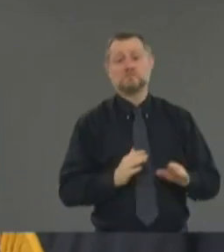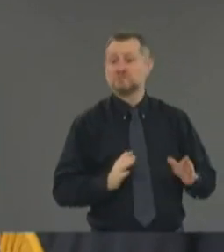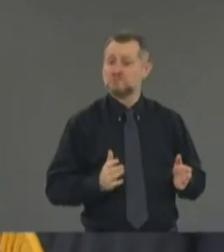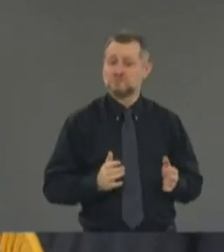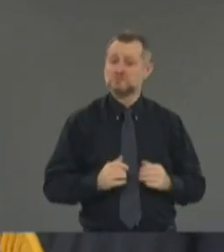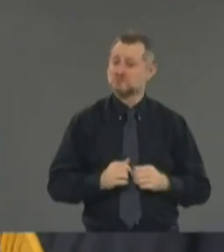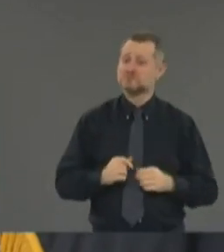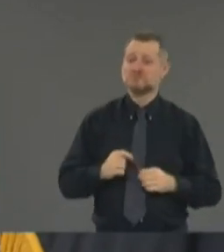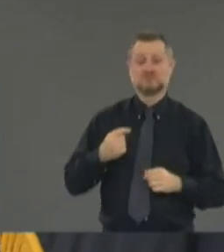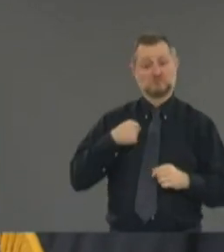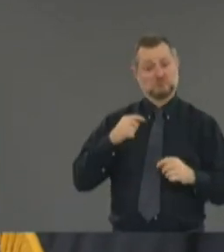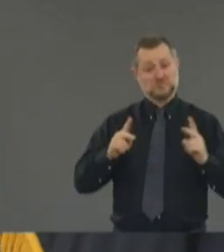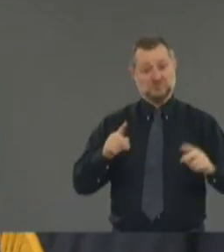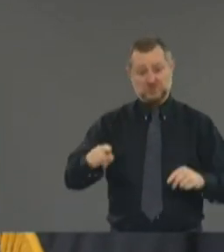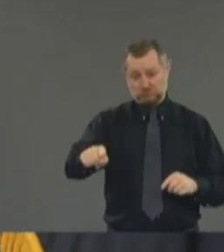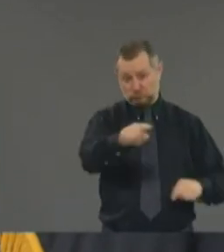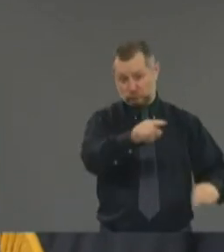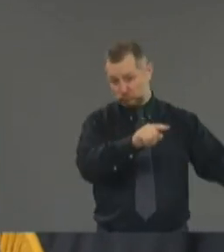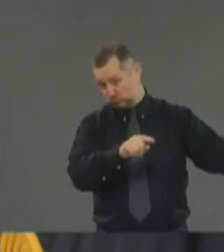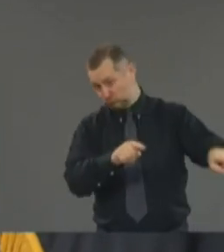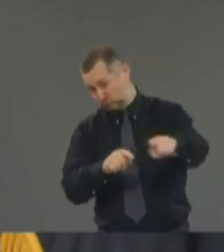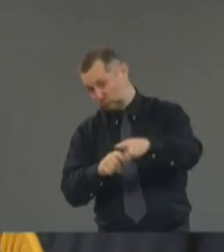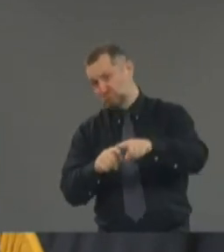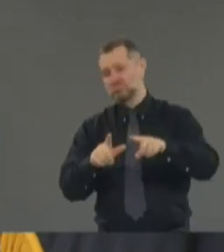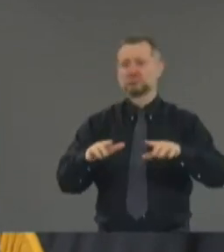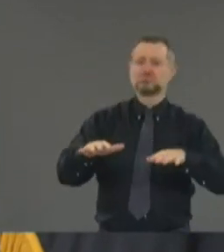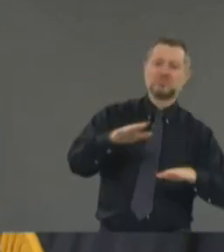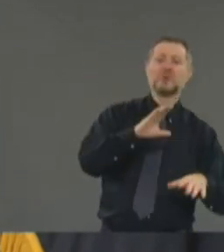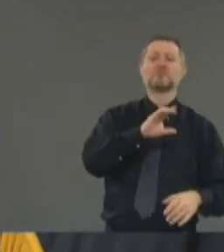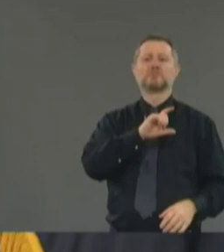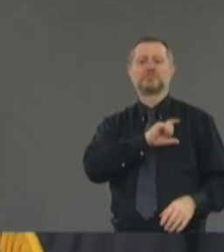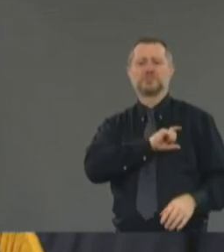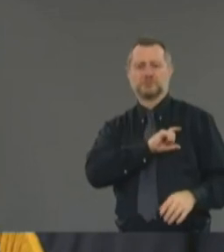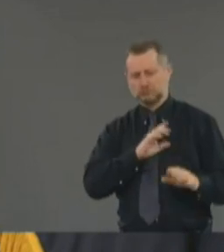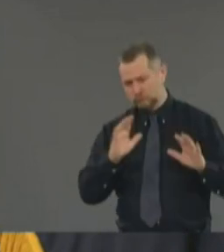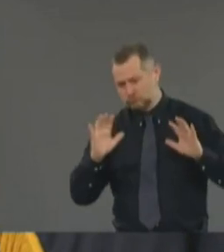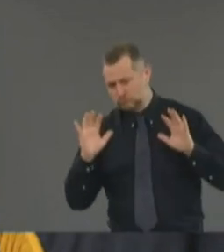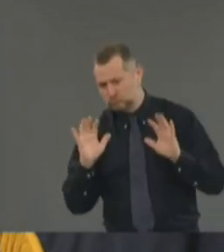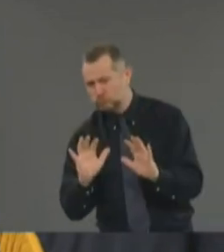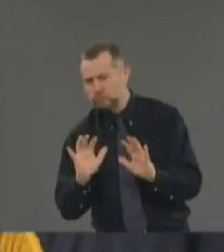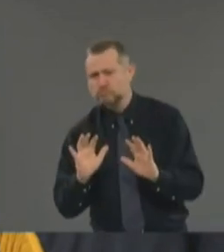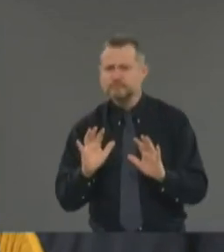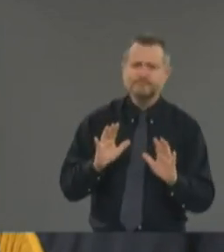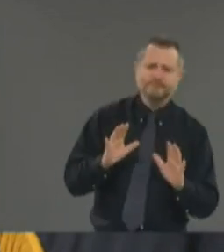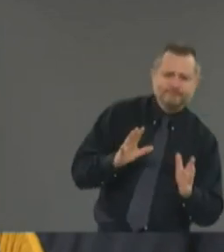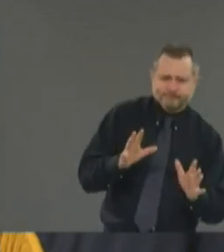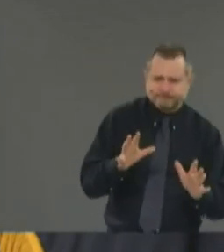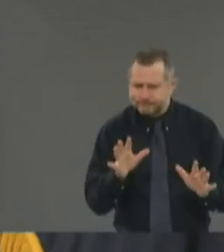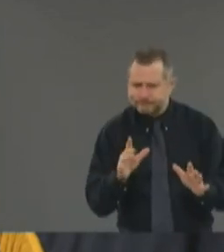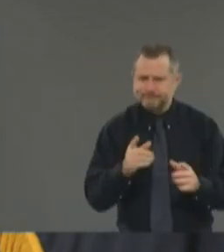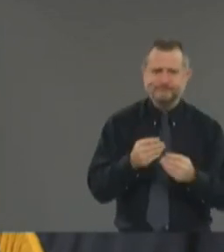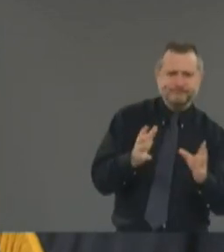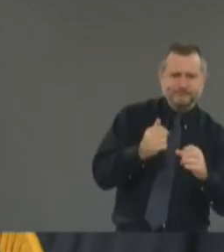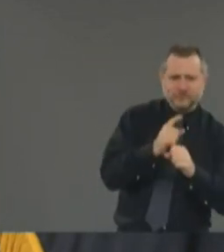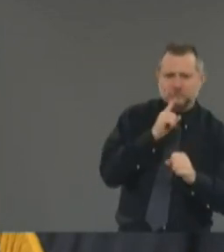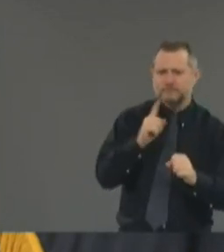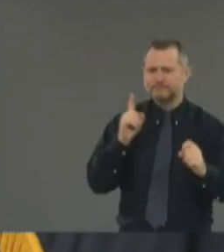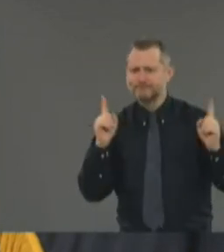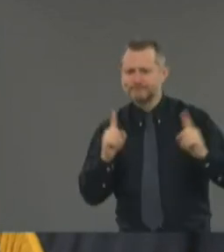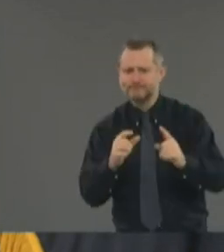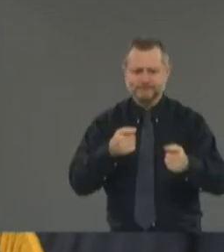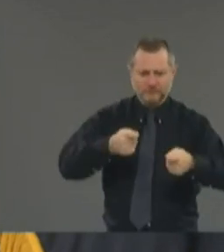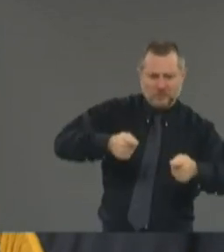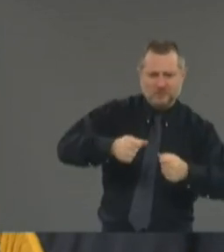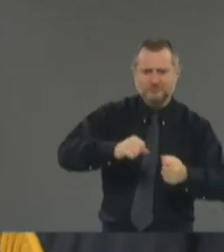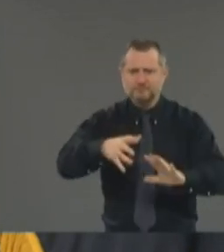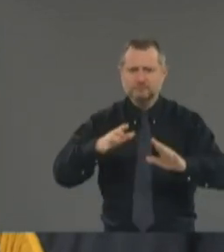people who, a police force in the city that is adequately deployed. You have